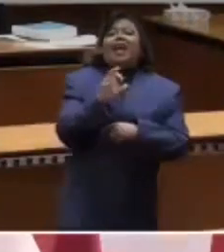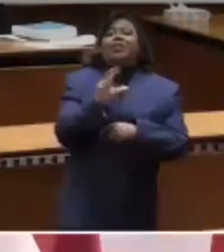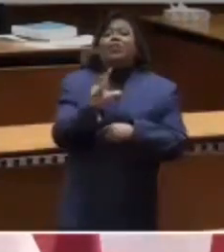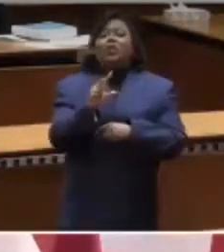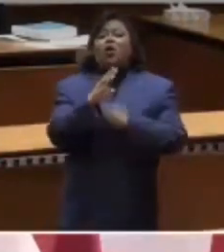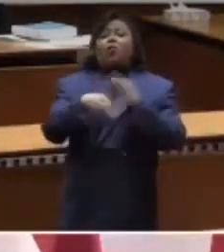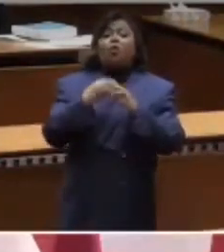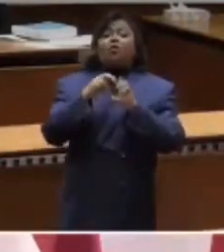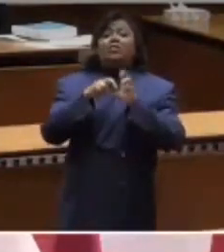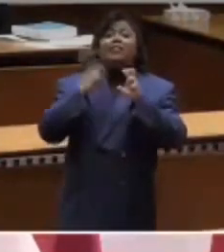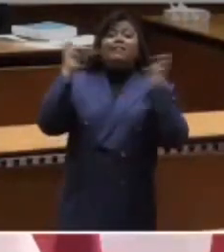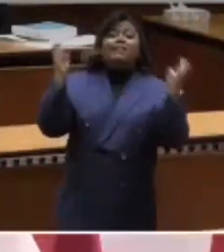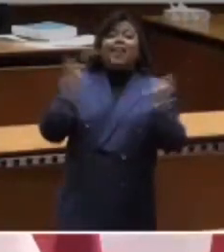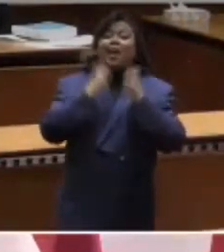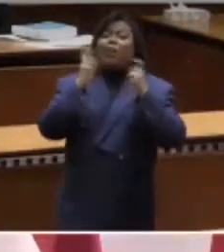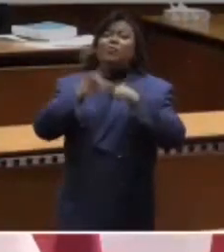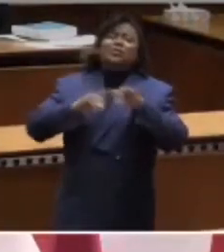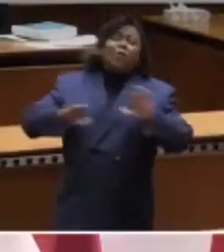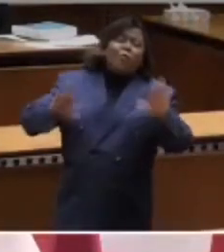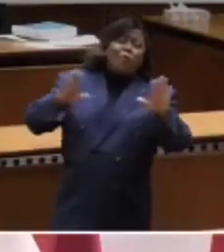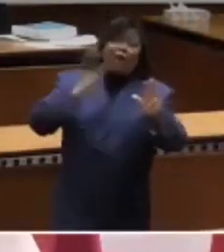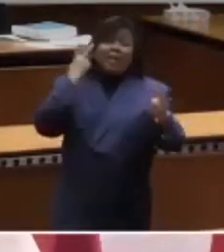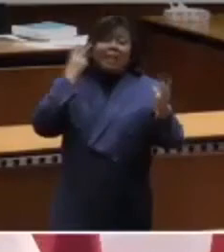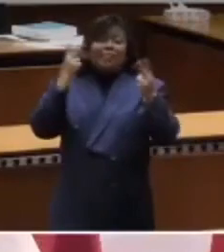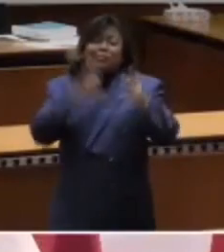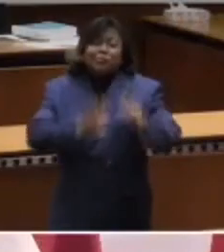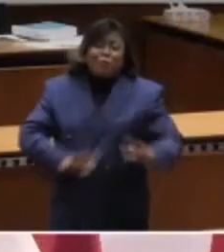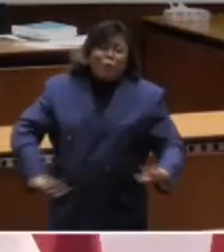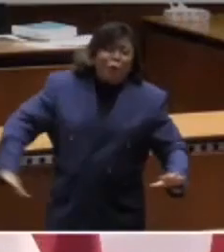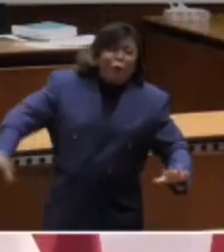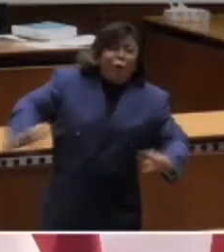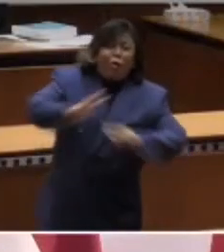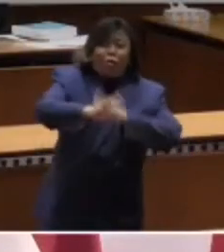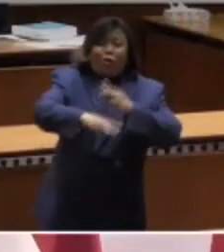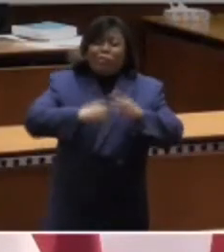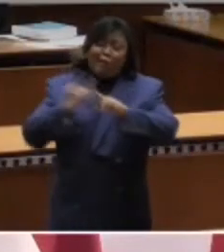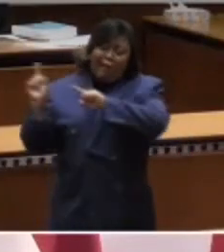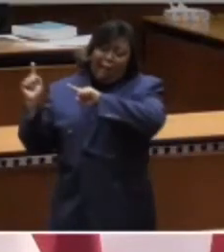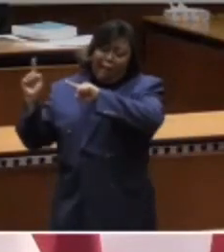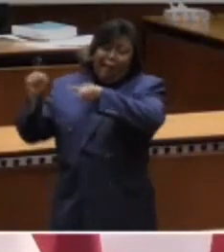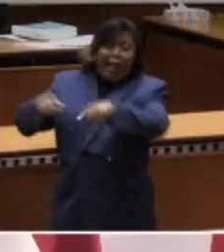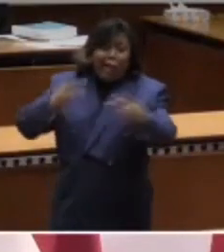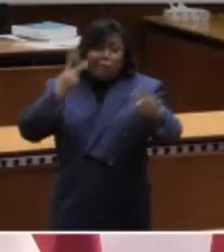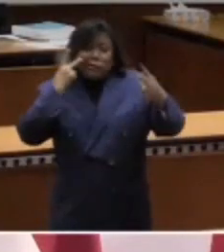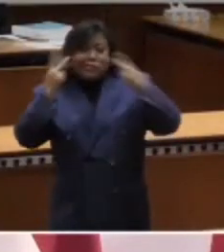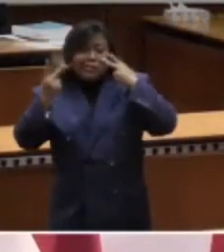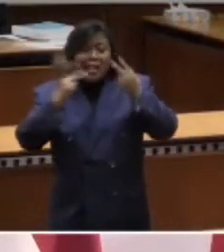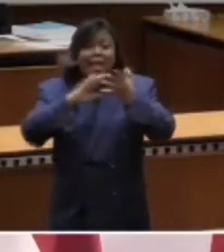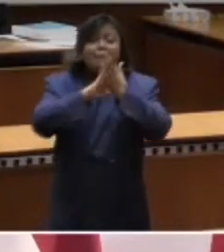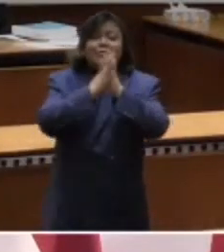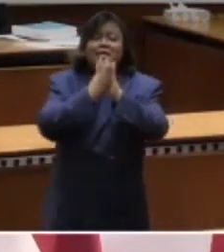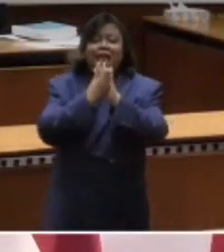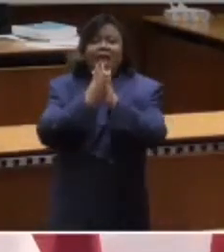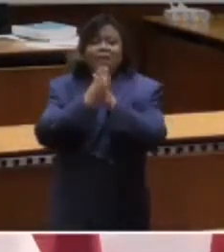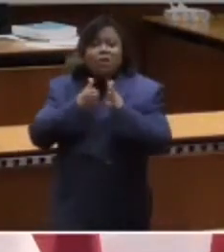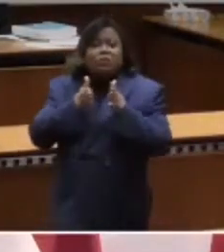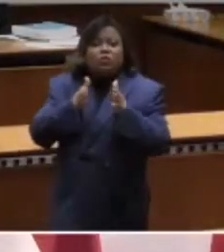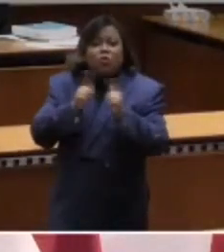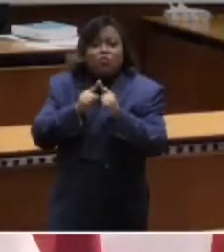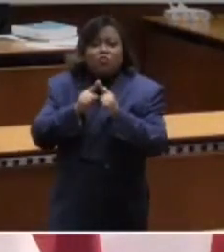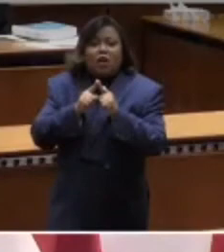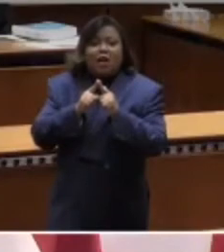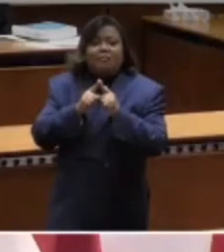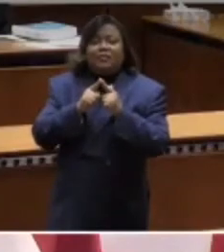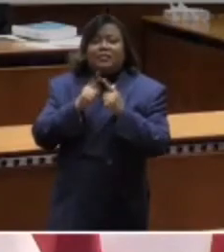1893 World's Fair was a marvel that visitors from around the world came to see and became a source of